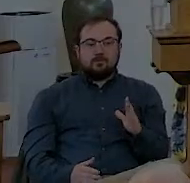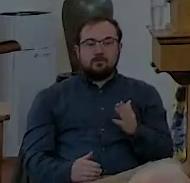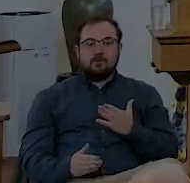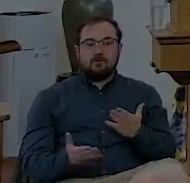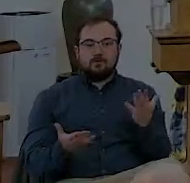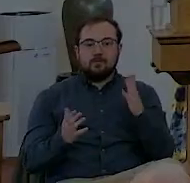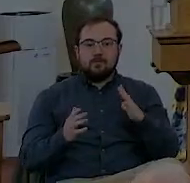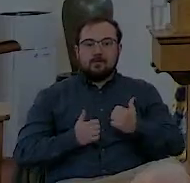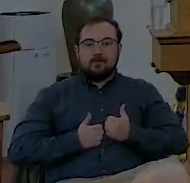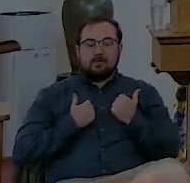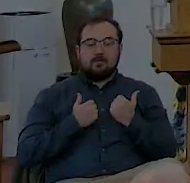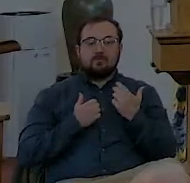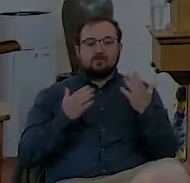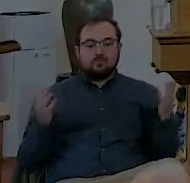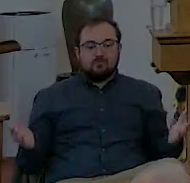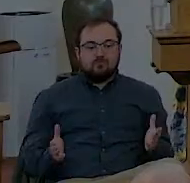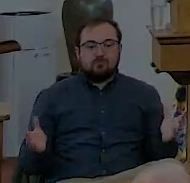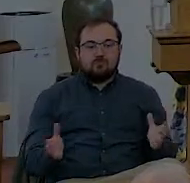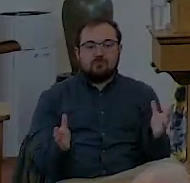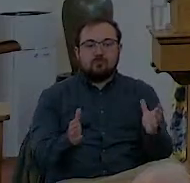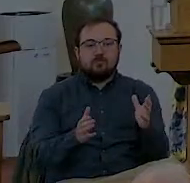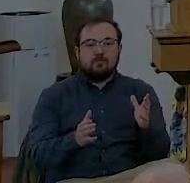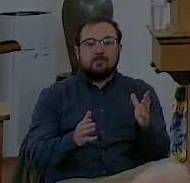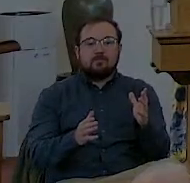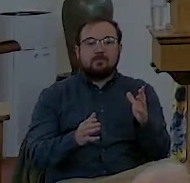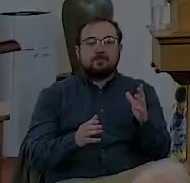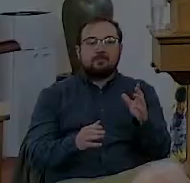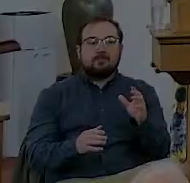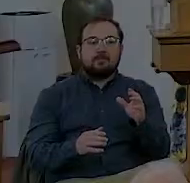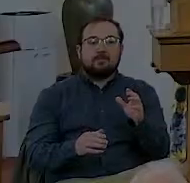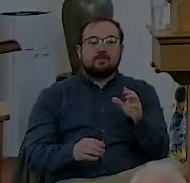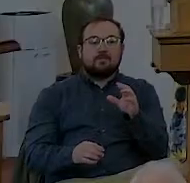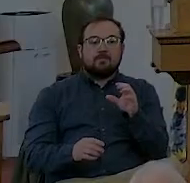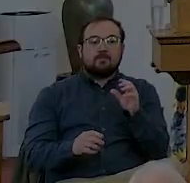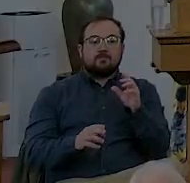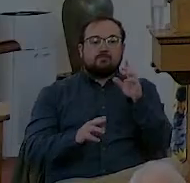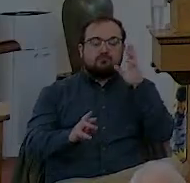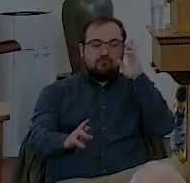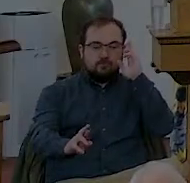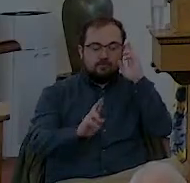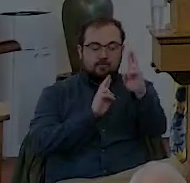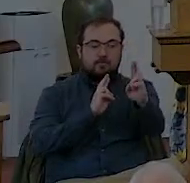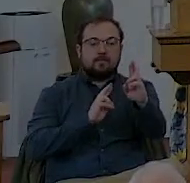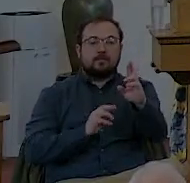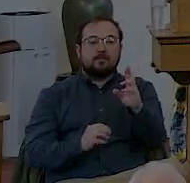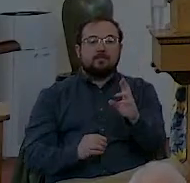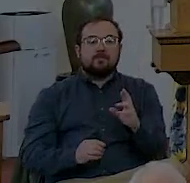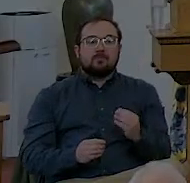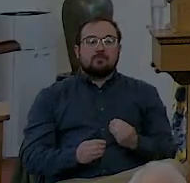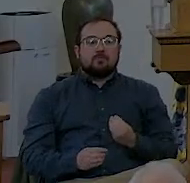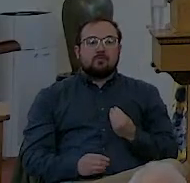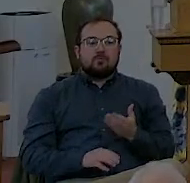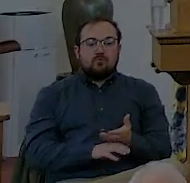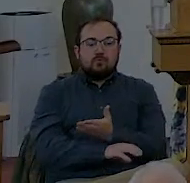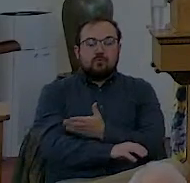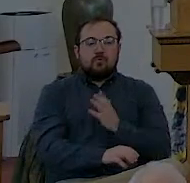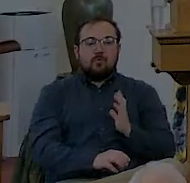to hasten the coming of the age of mutual respect. Let us renew our